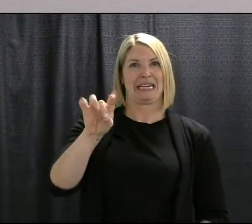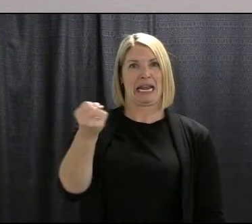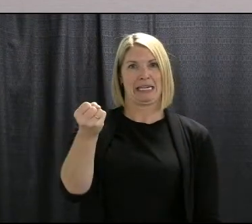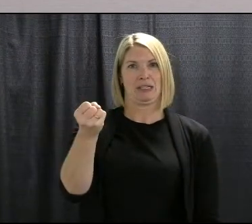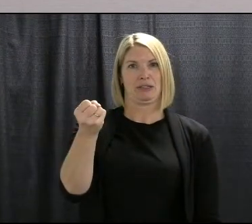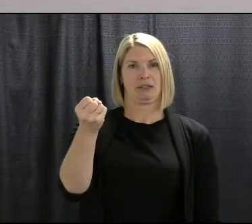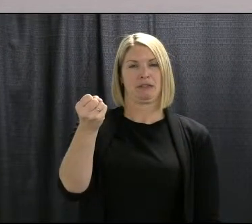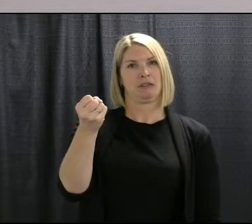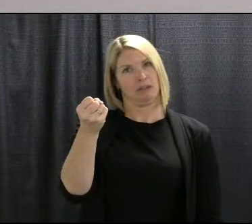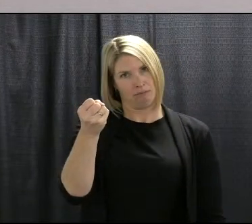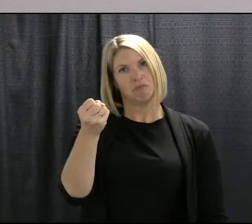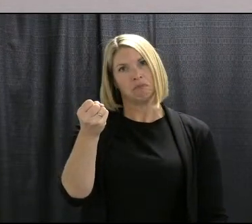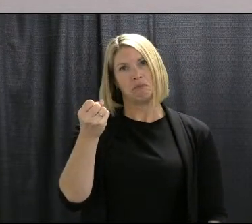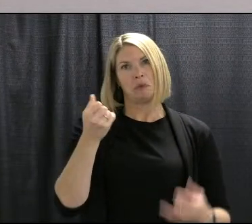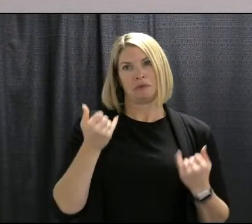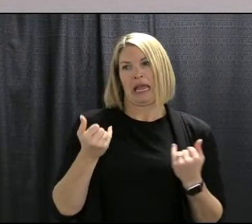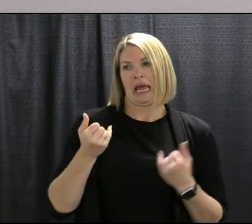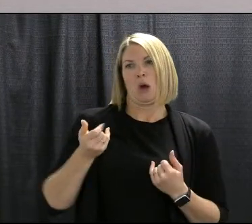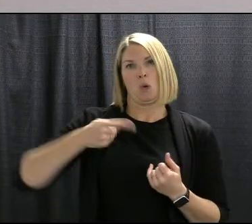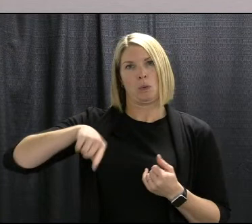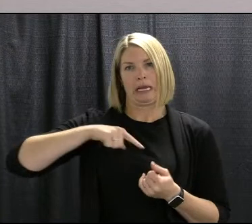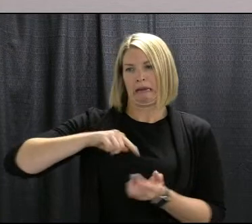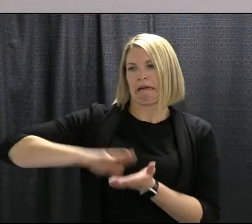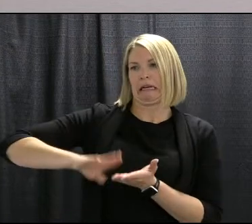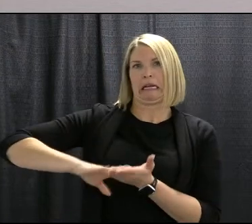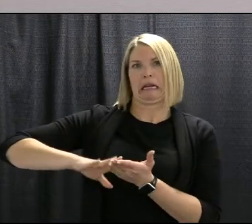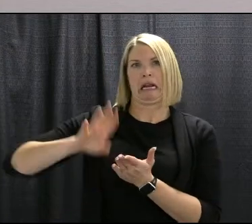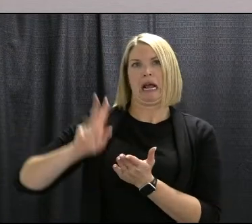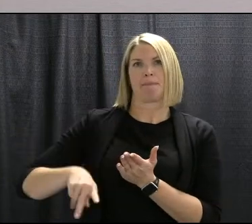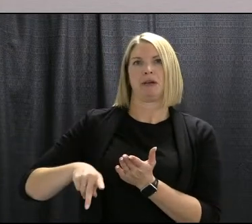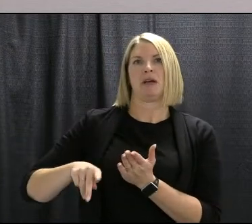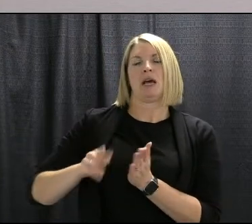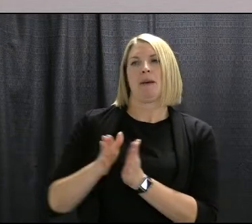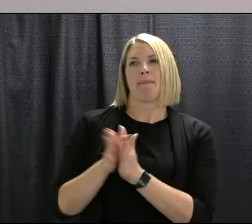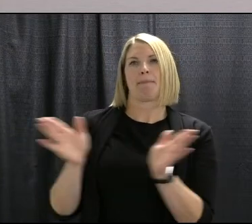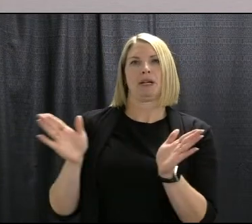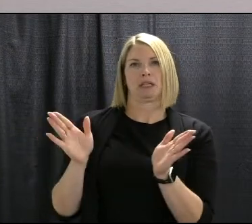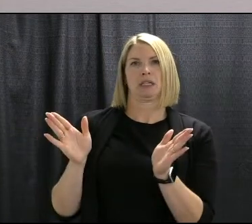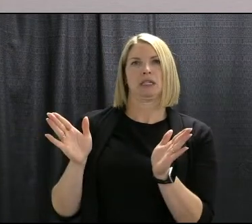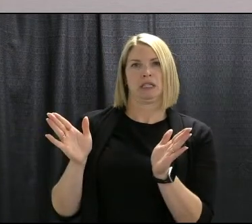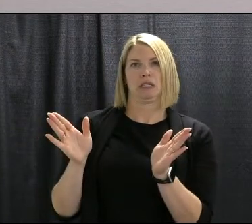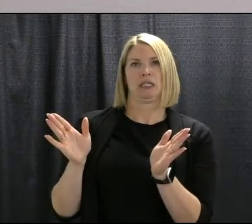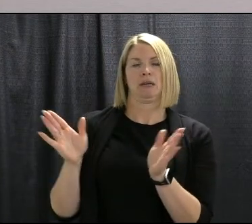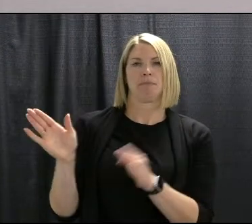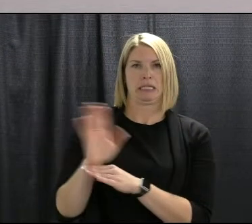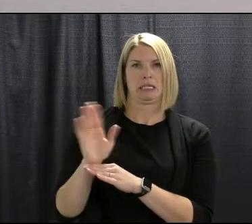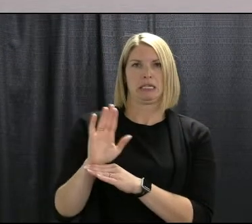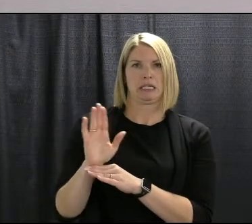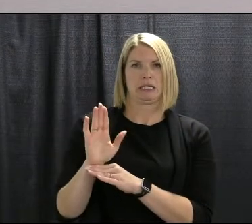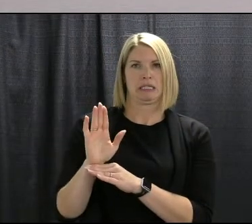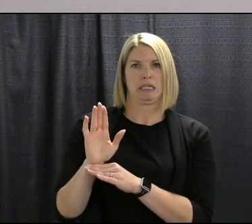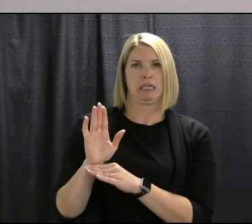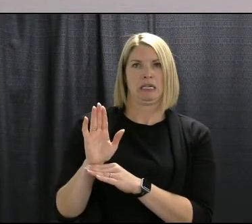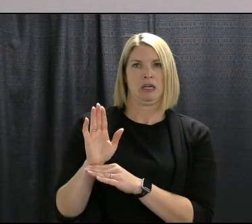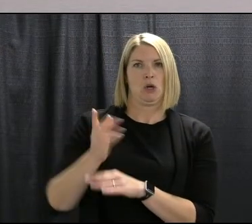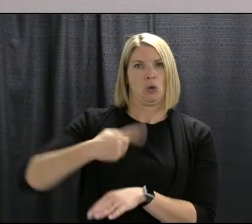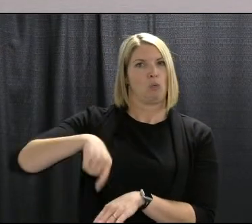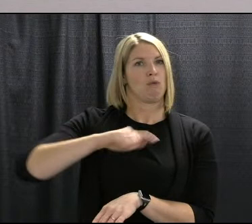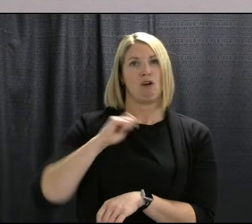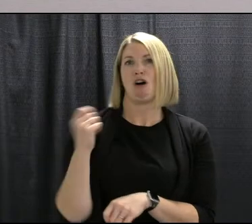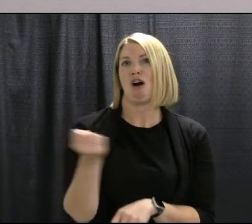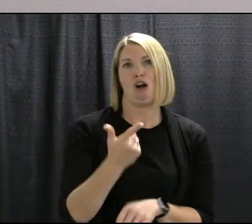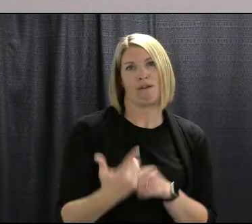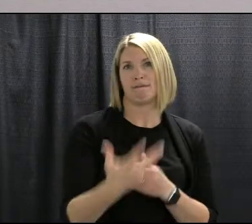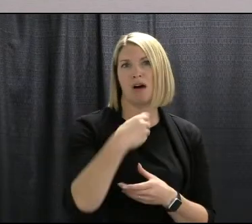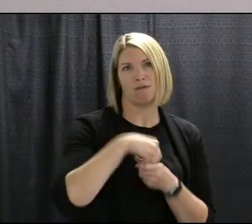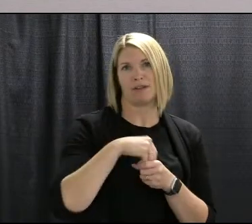said, we're cleaning up. I guess we're starting in-house first with public sector pay equity, and it's important. We're all stakeholders here in Newfoundland and Labrador,